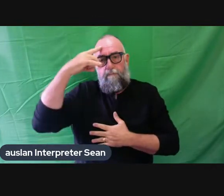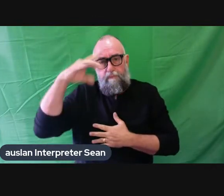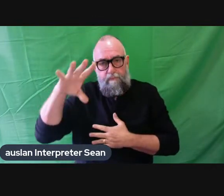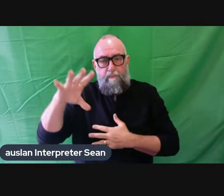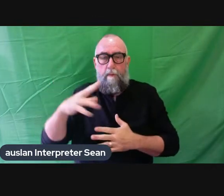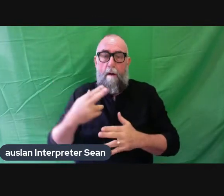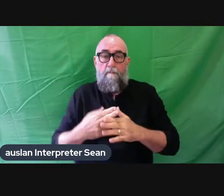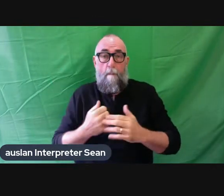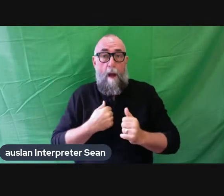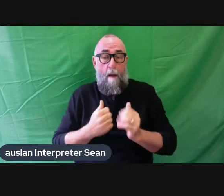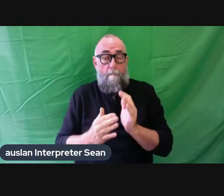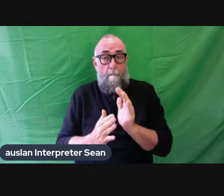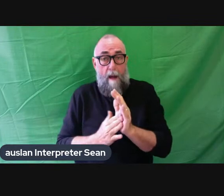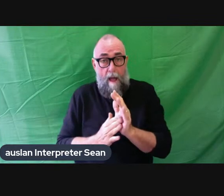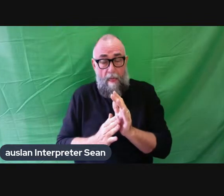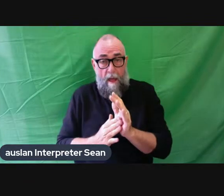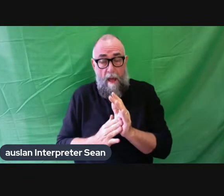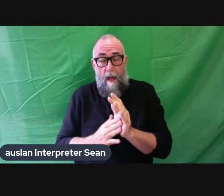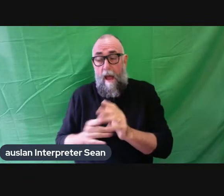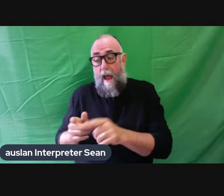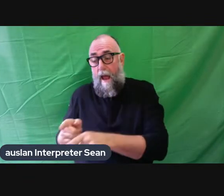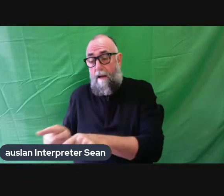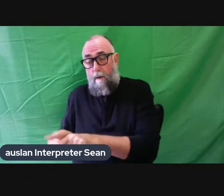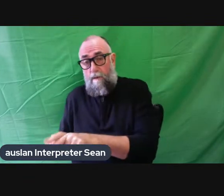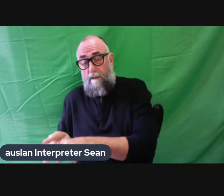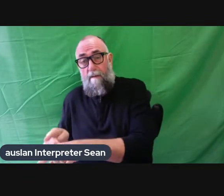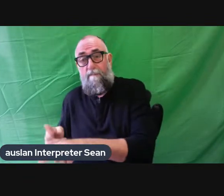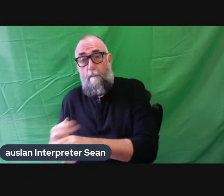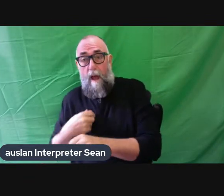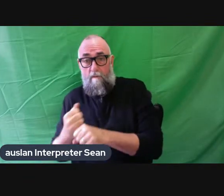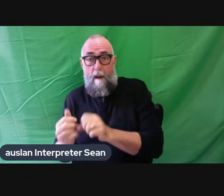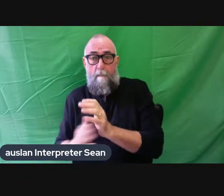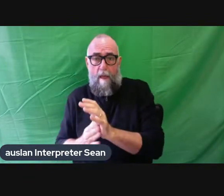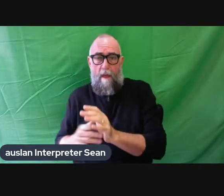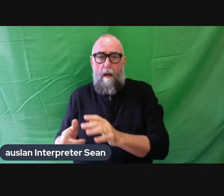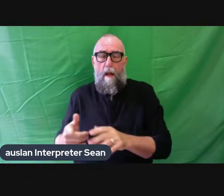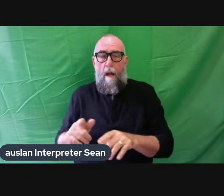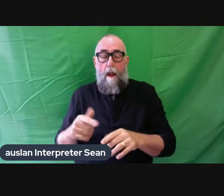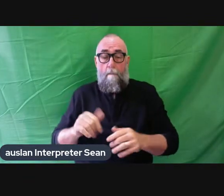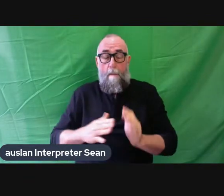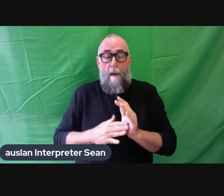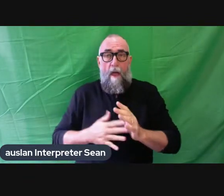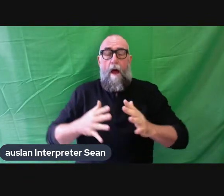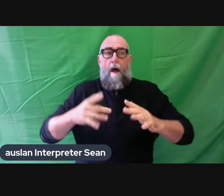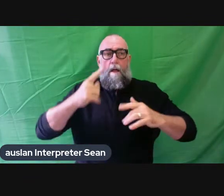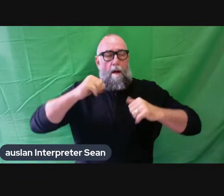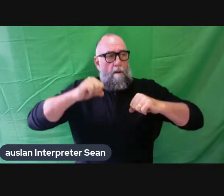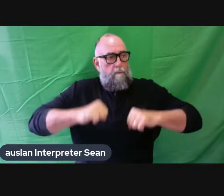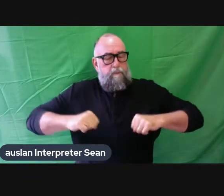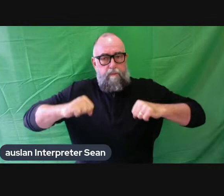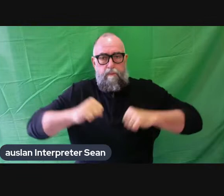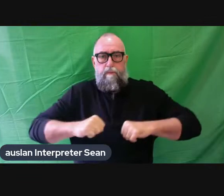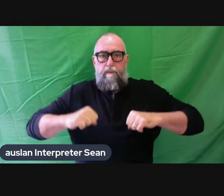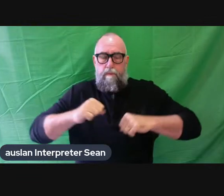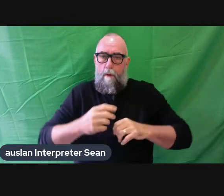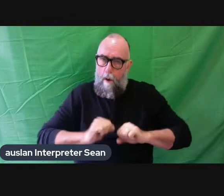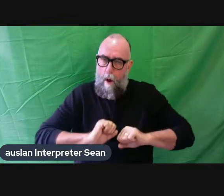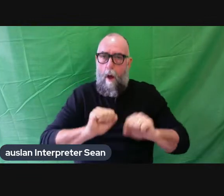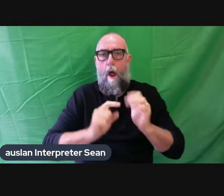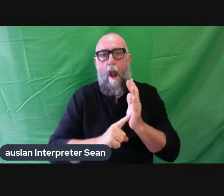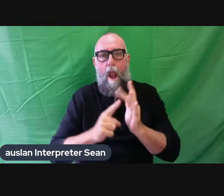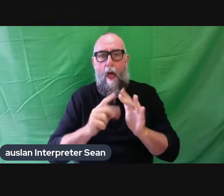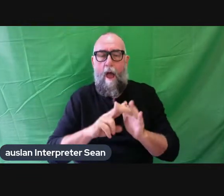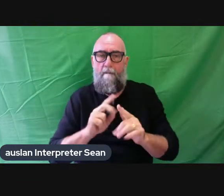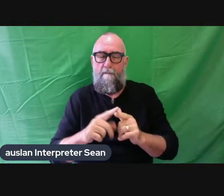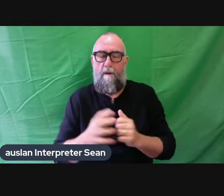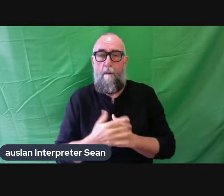my grandmother and also for my mum, who finally got to have her own life back. And so we picked her up, we took her home